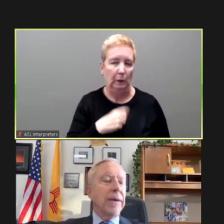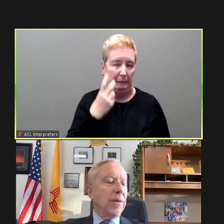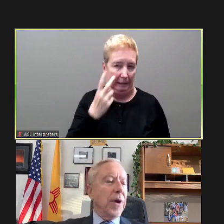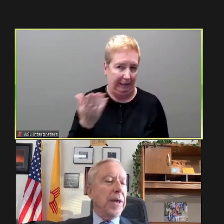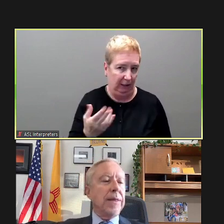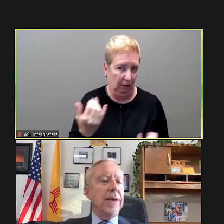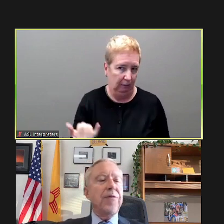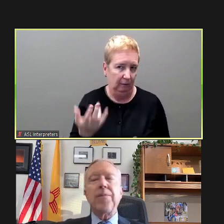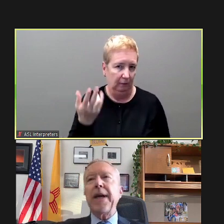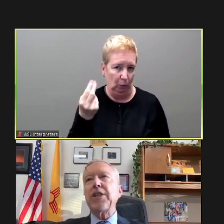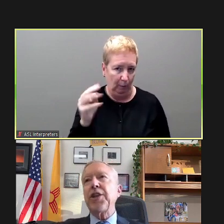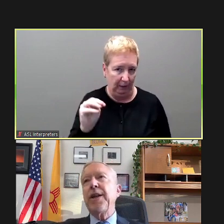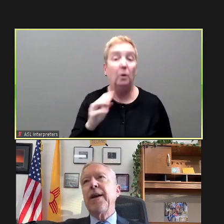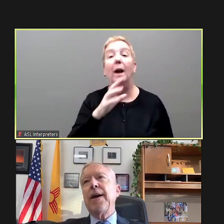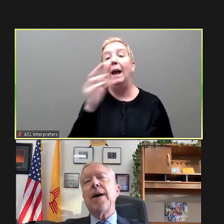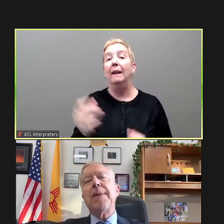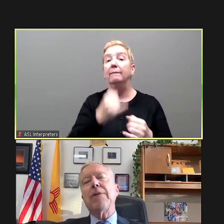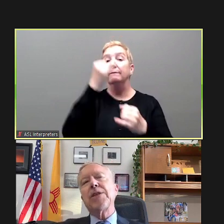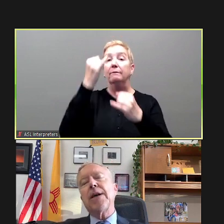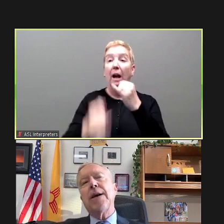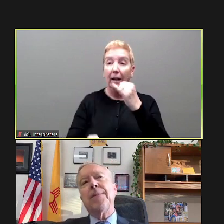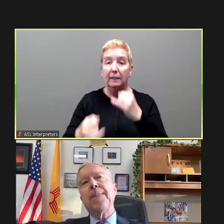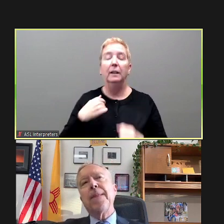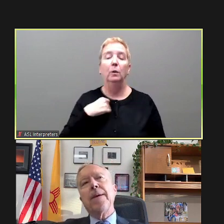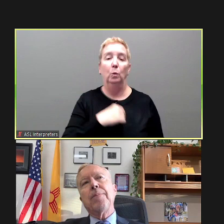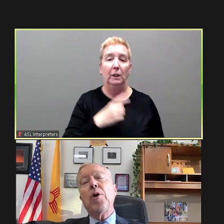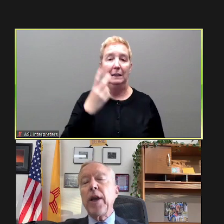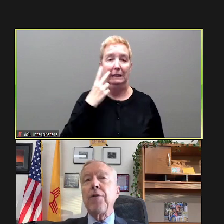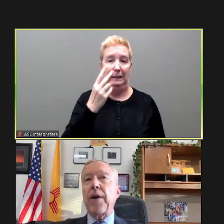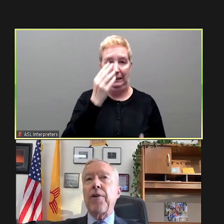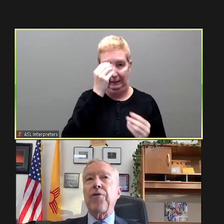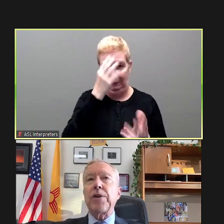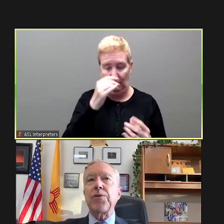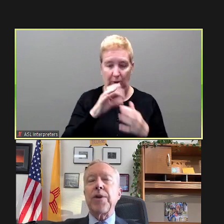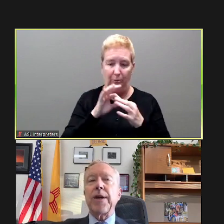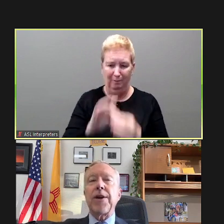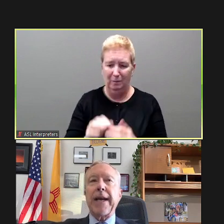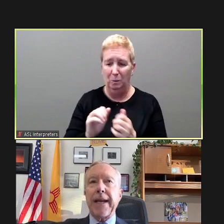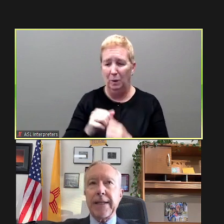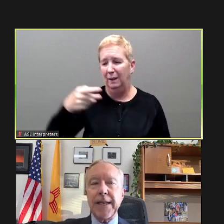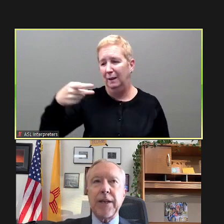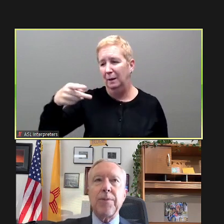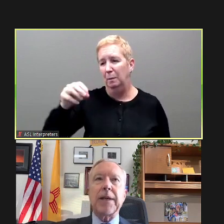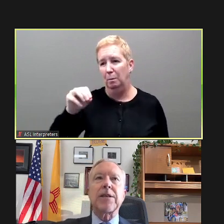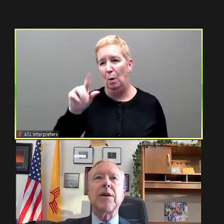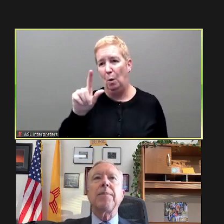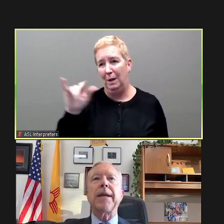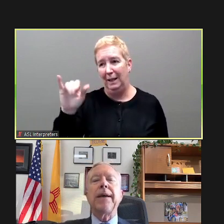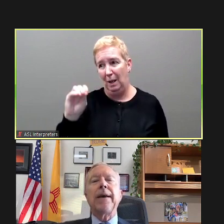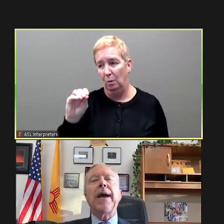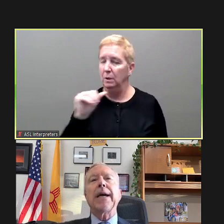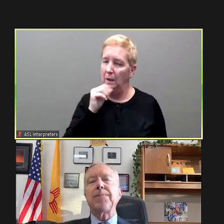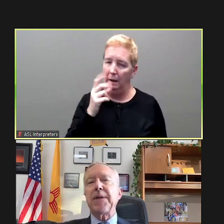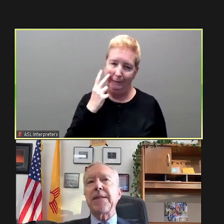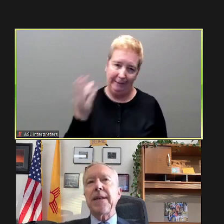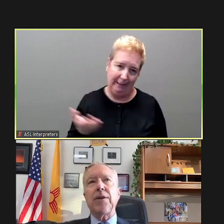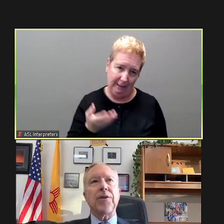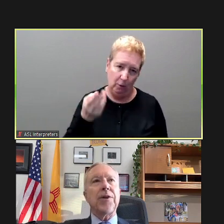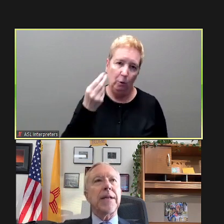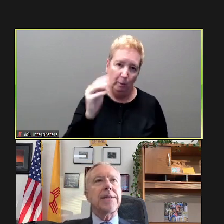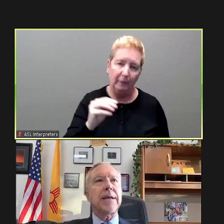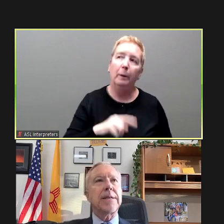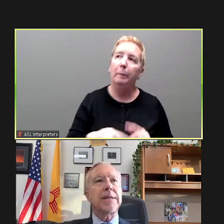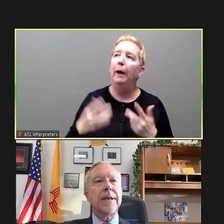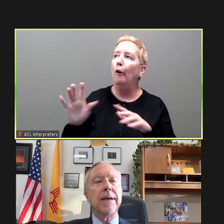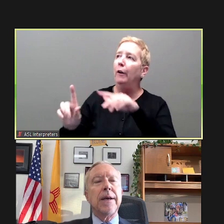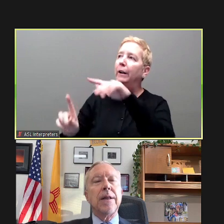finally, with information about polio virus, which we are not yet seeing in New Mexico, but has been seen here in the